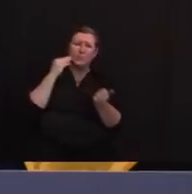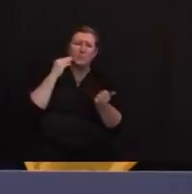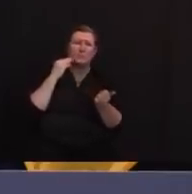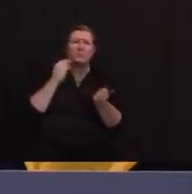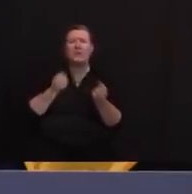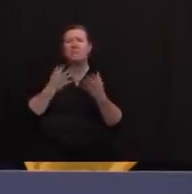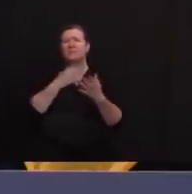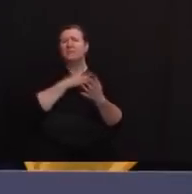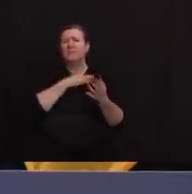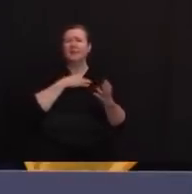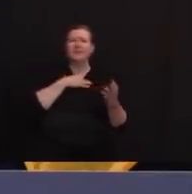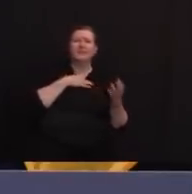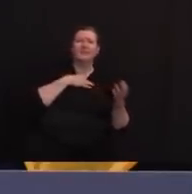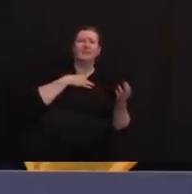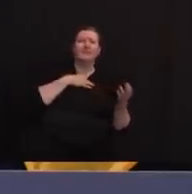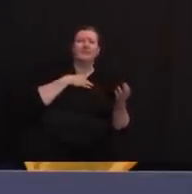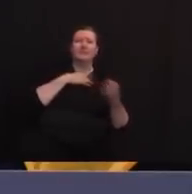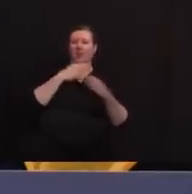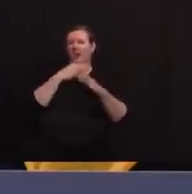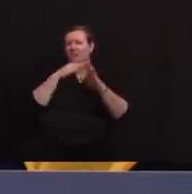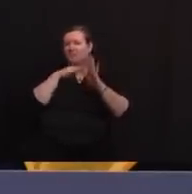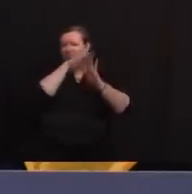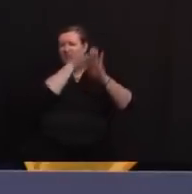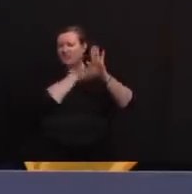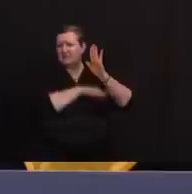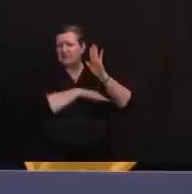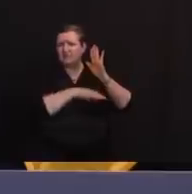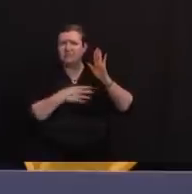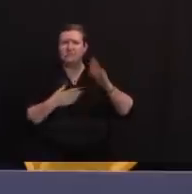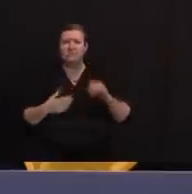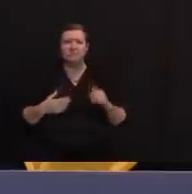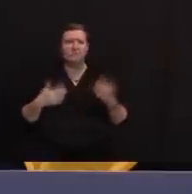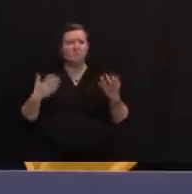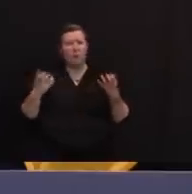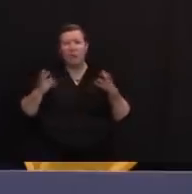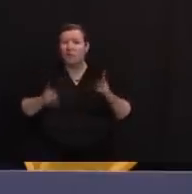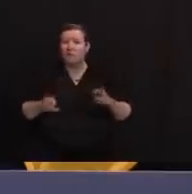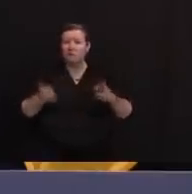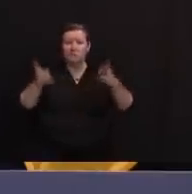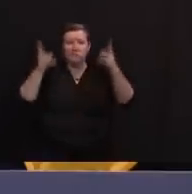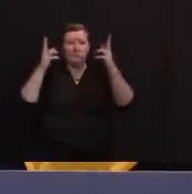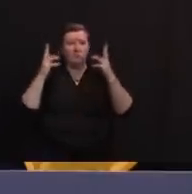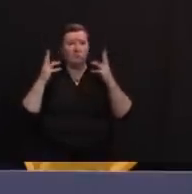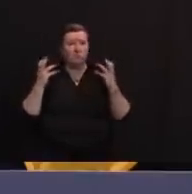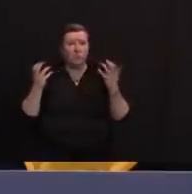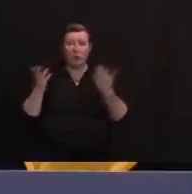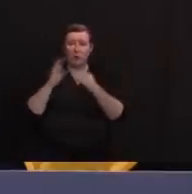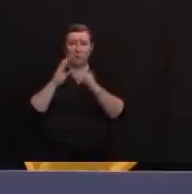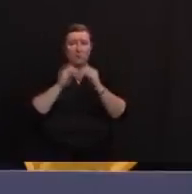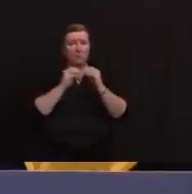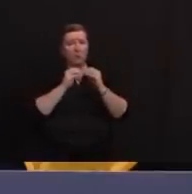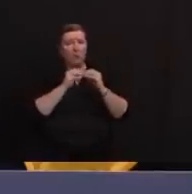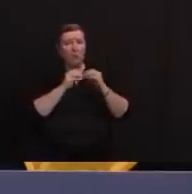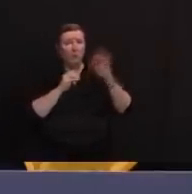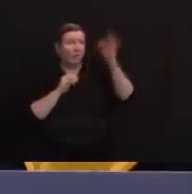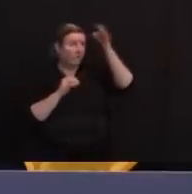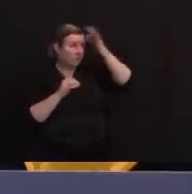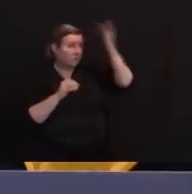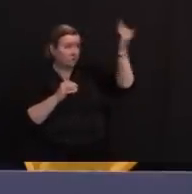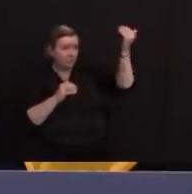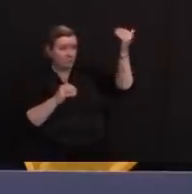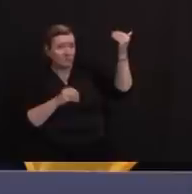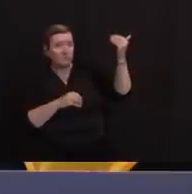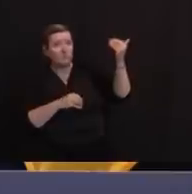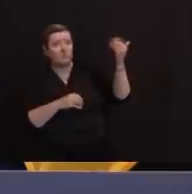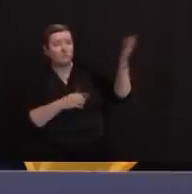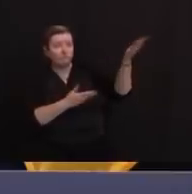pretty impressive list. Would like all of this to be faster. Would like more supply out of the feds. You asked what will it look like eventually. I think